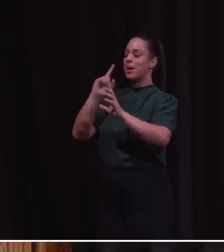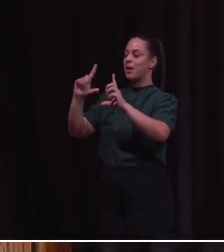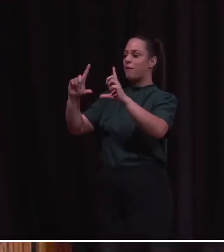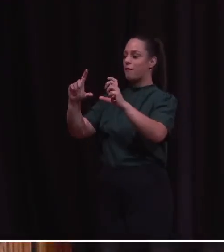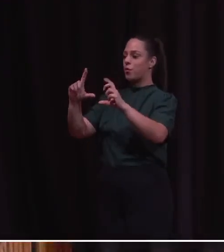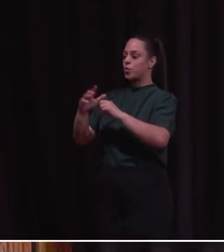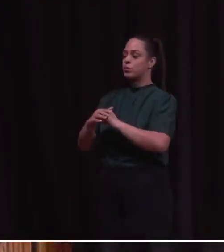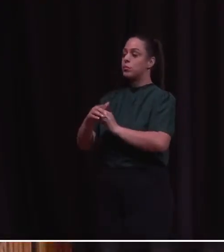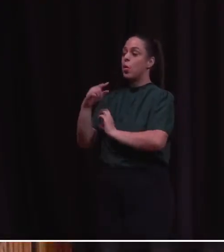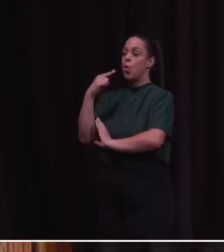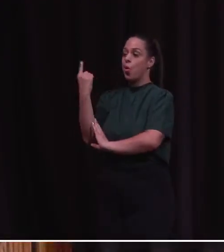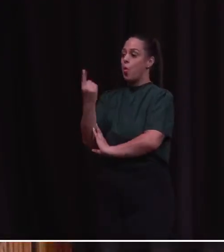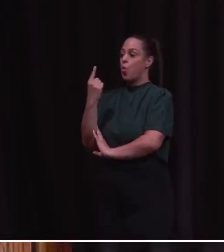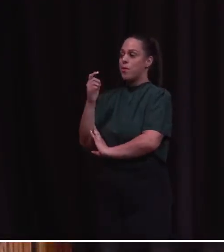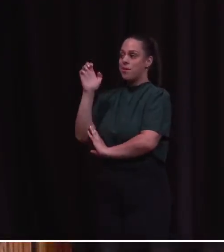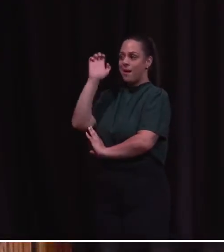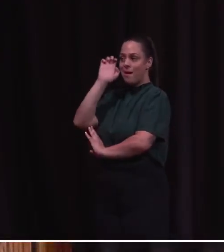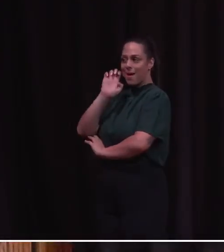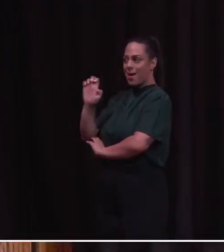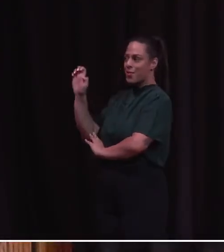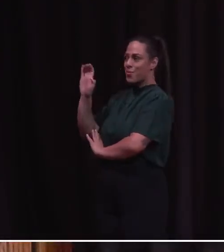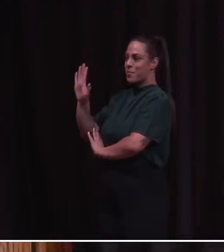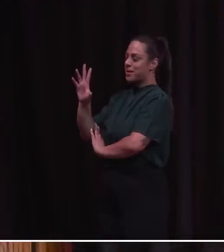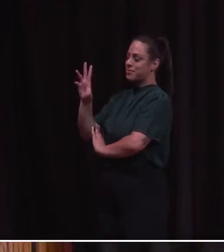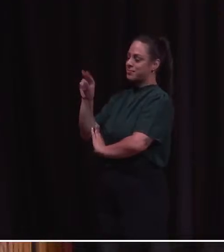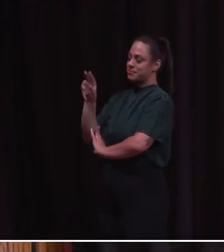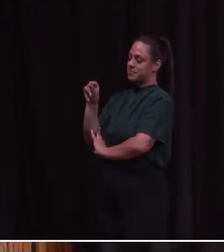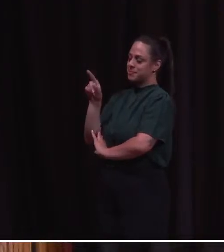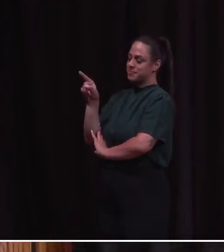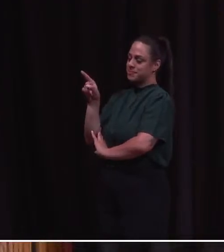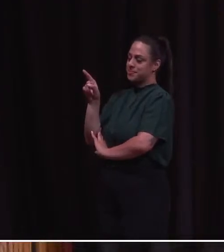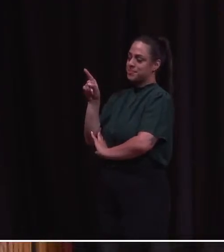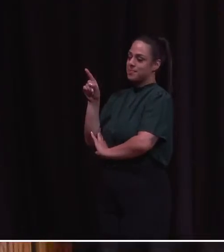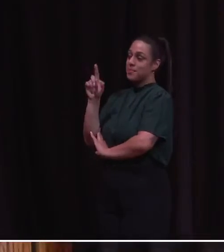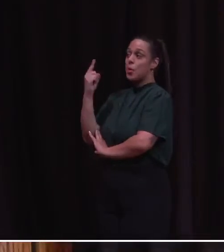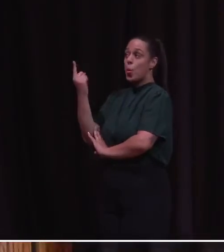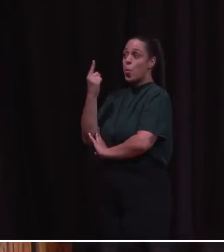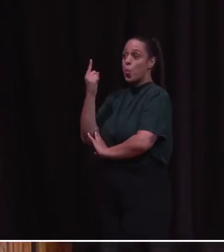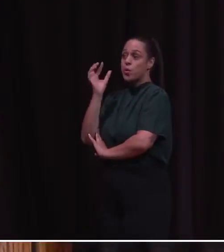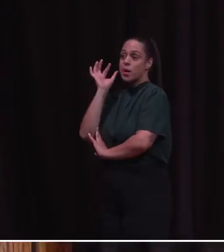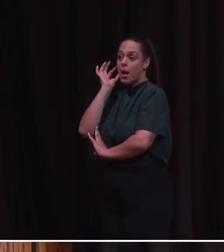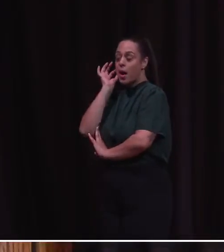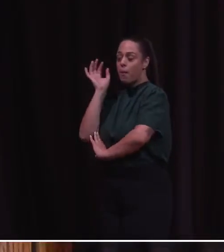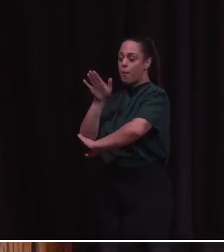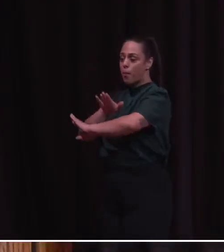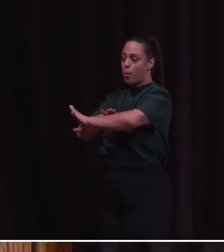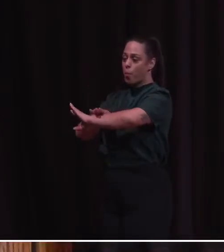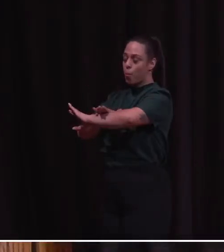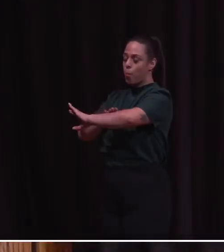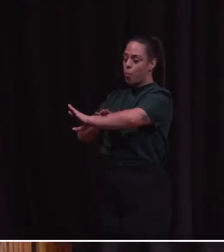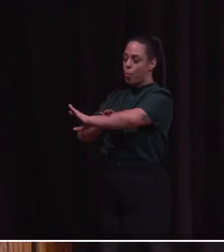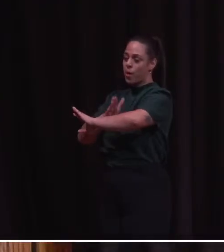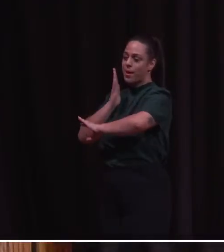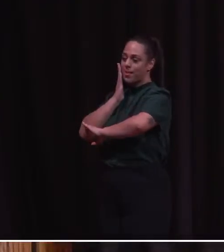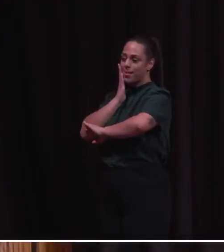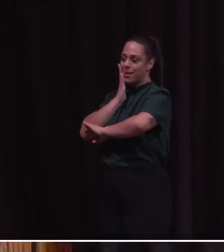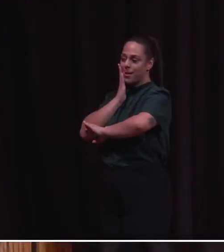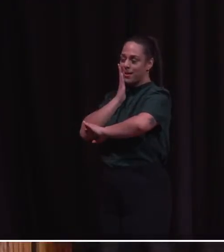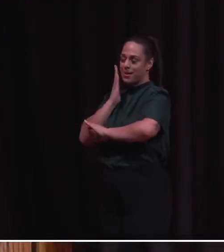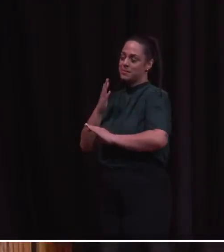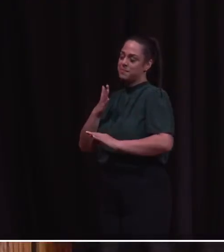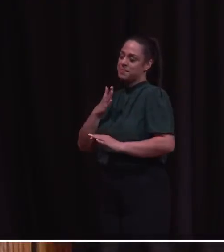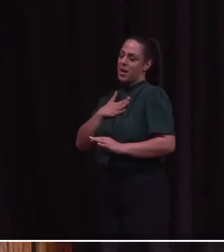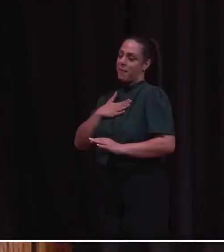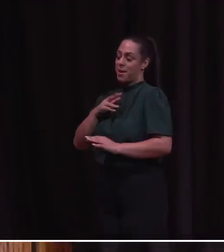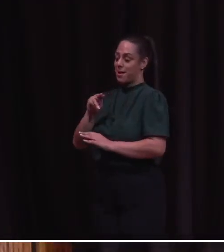Europe and the only one who was black. They hadn't just cropped me out, I realized.